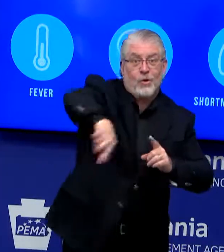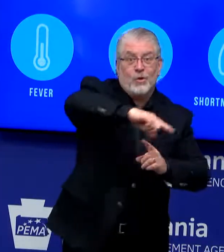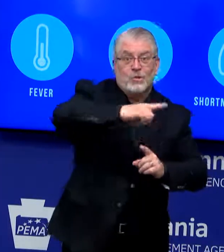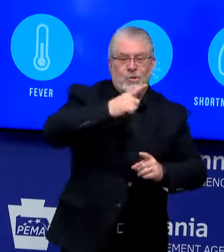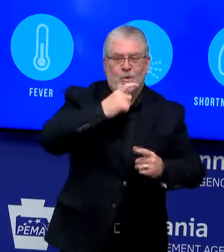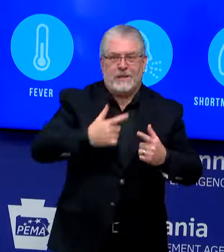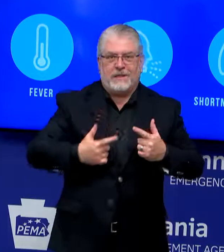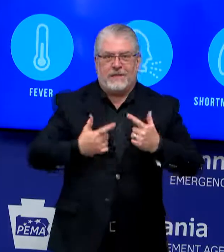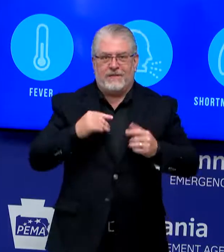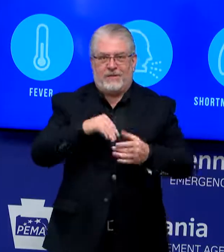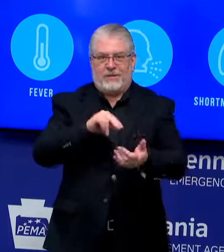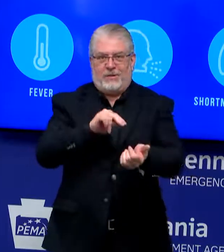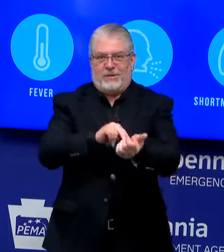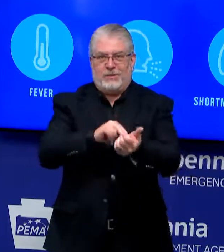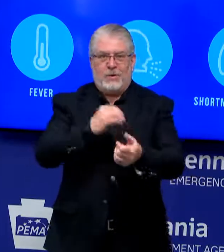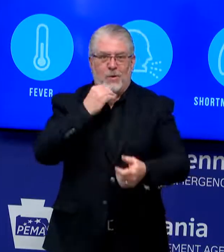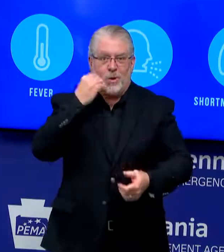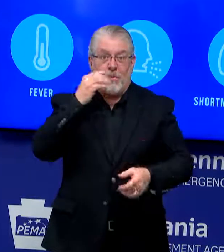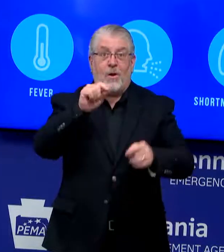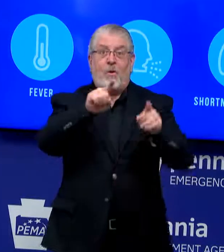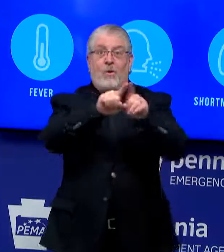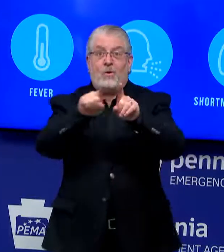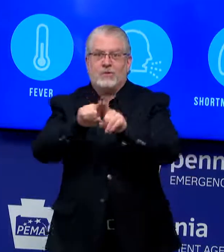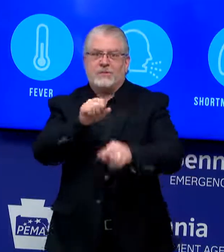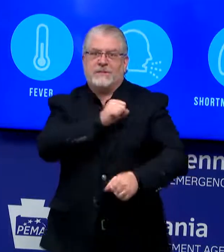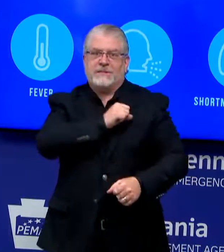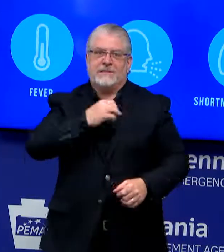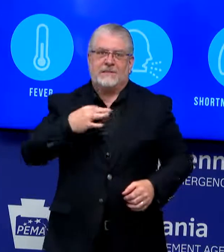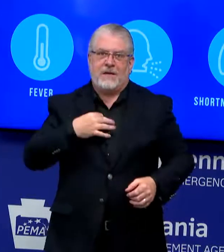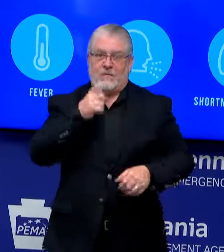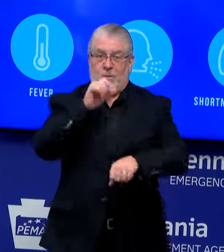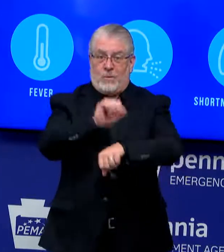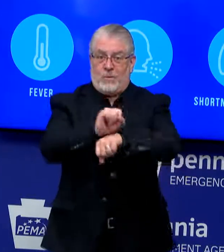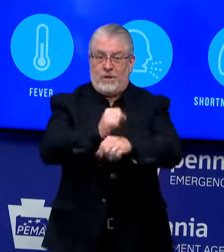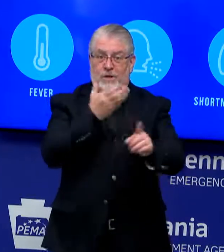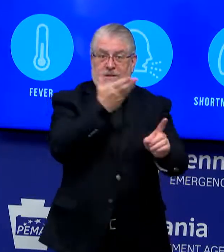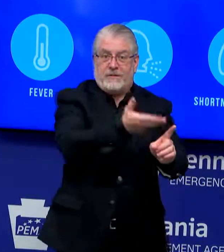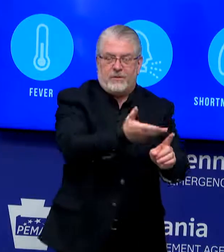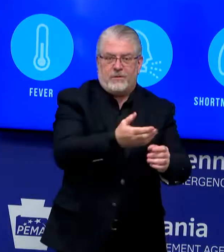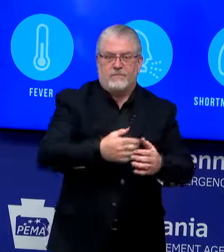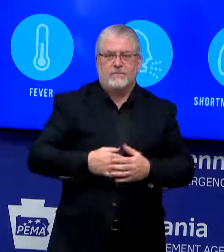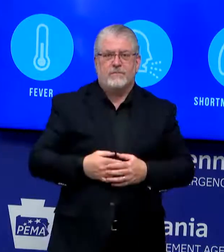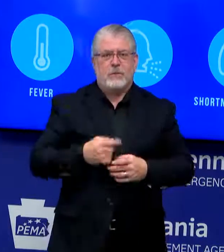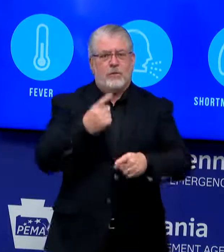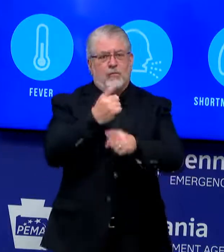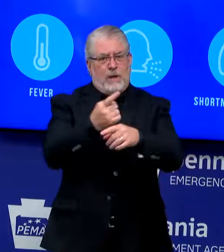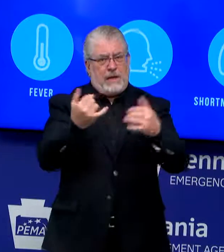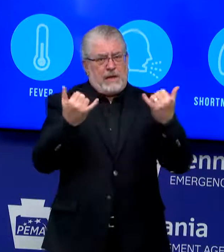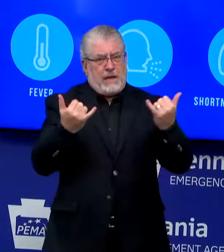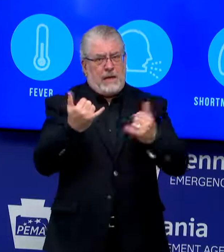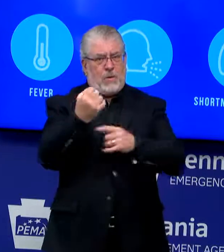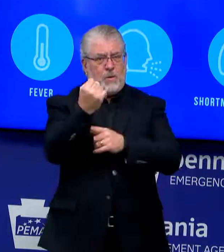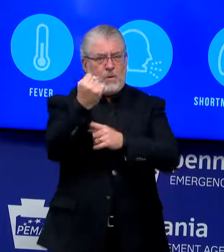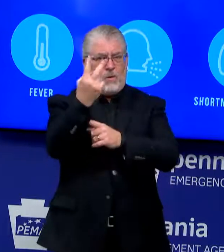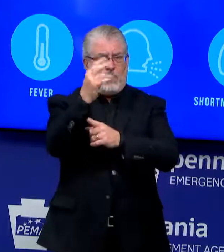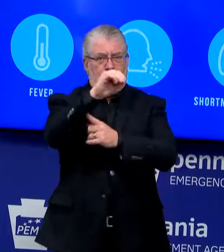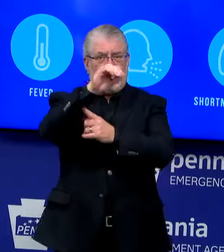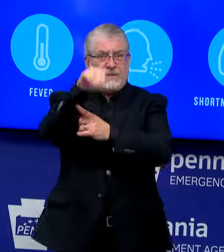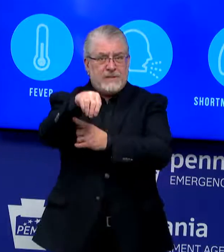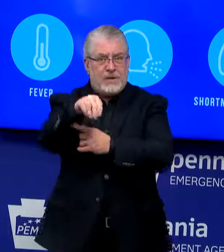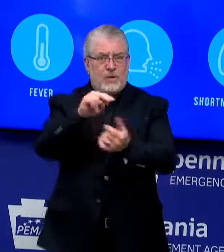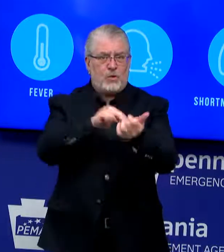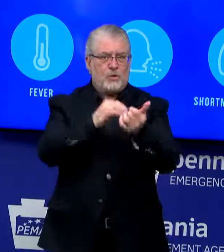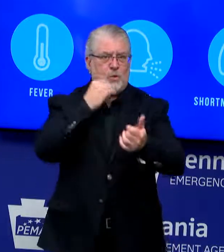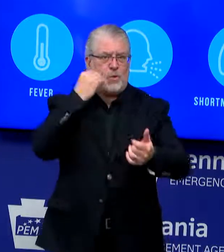Again, now about 12% of nursing homes have at least one case of COVID-19. We're working in terms of transfer of